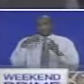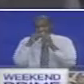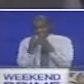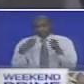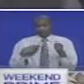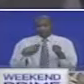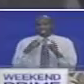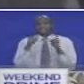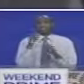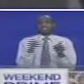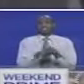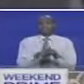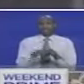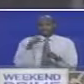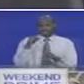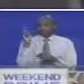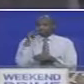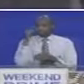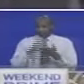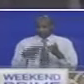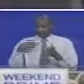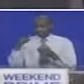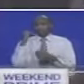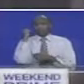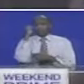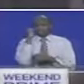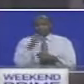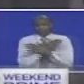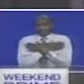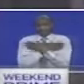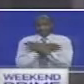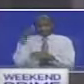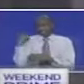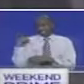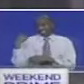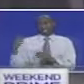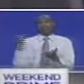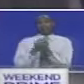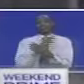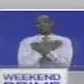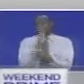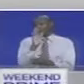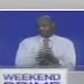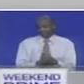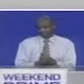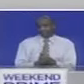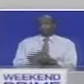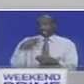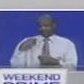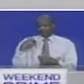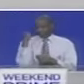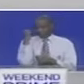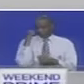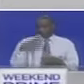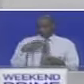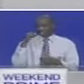President Uhuru Kenyatta has been accused of rewarding political allies in the recent appointments. Some of the political figureheads